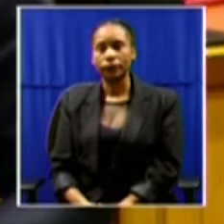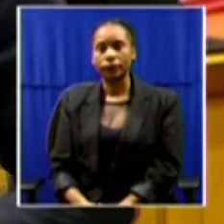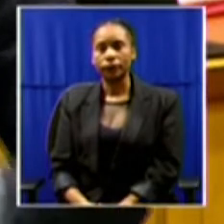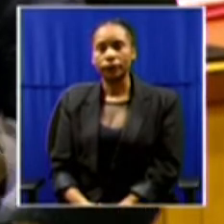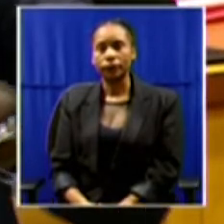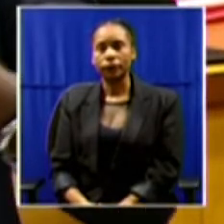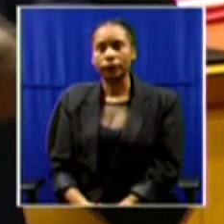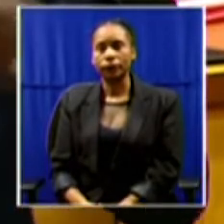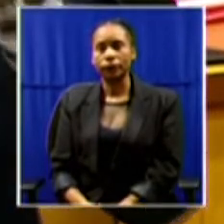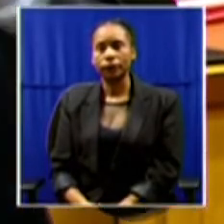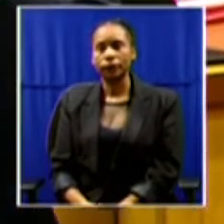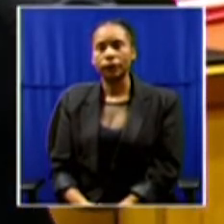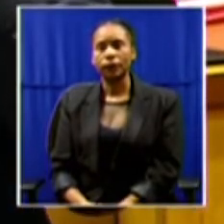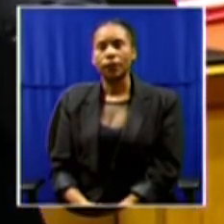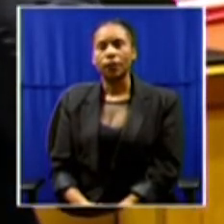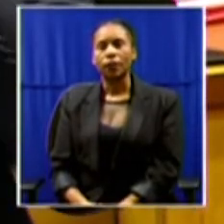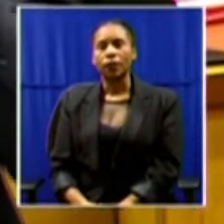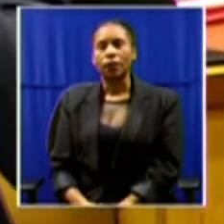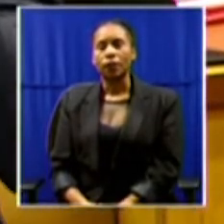Yeah. Oh.